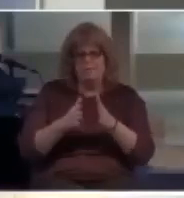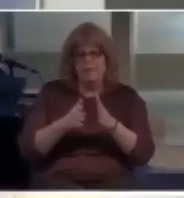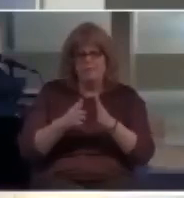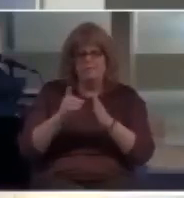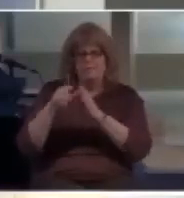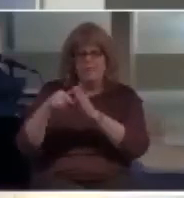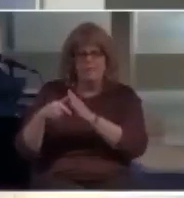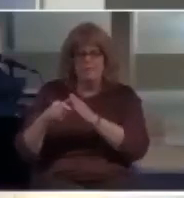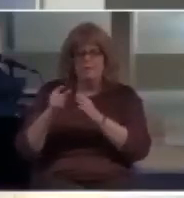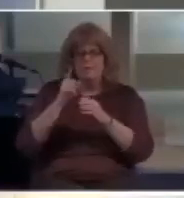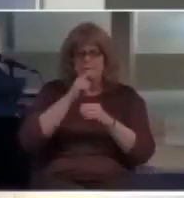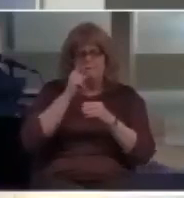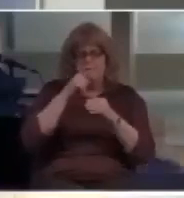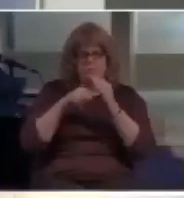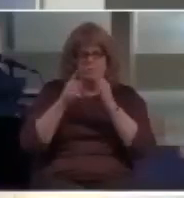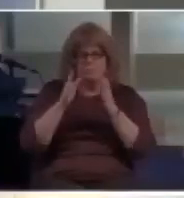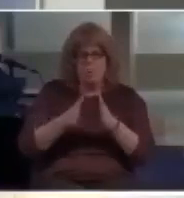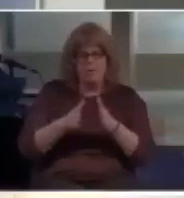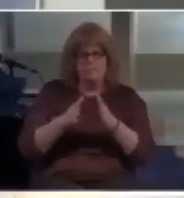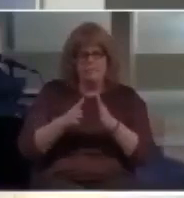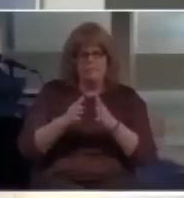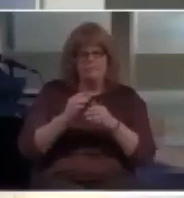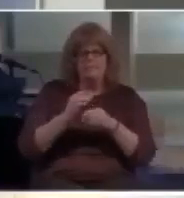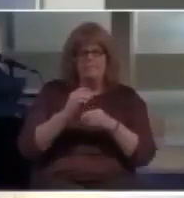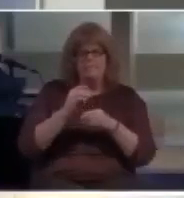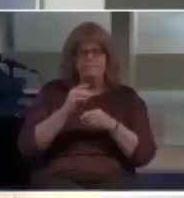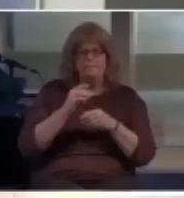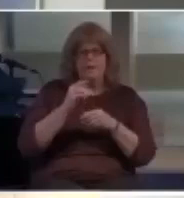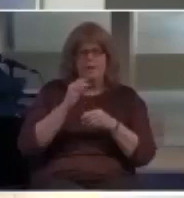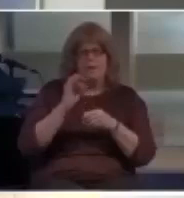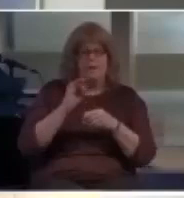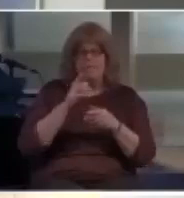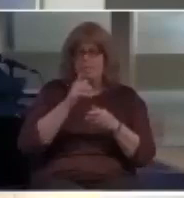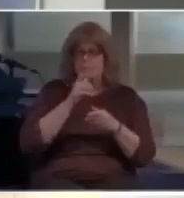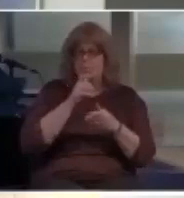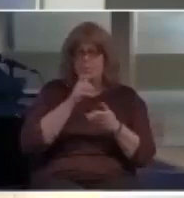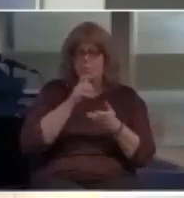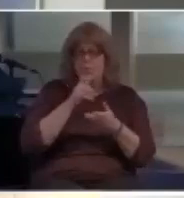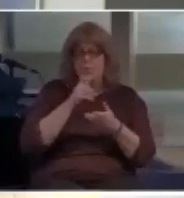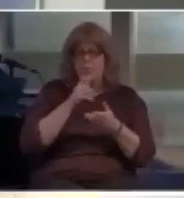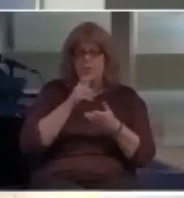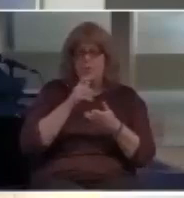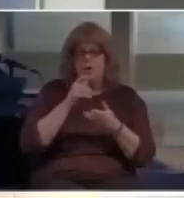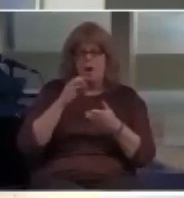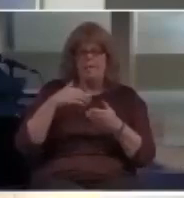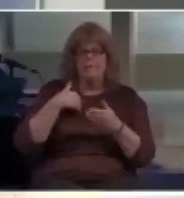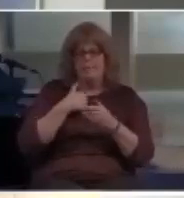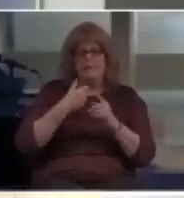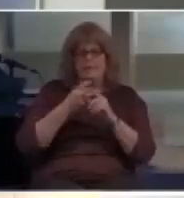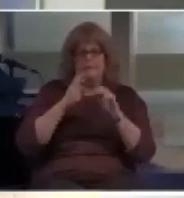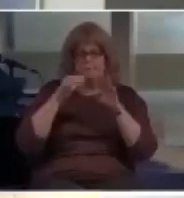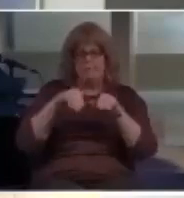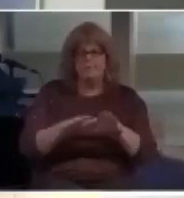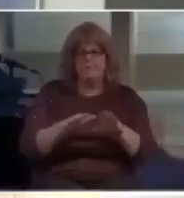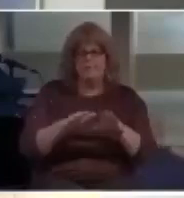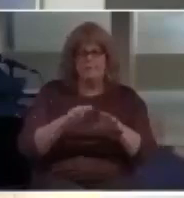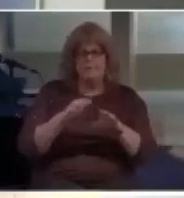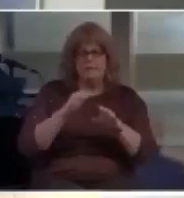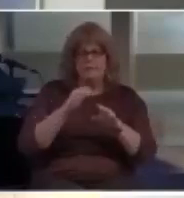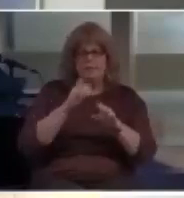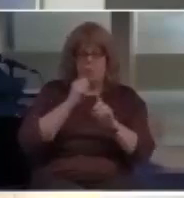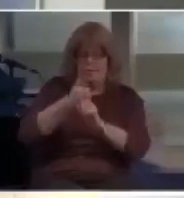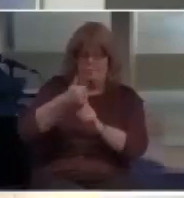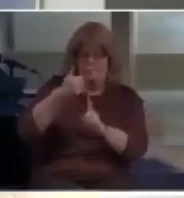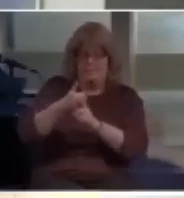in the text. He's a false prophet. He's a false prophet of who? Of the beast from the sea, who is